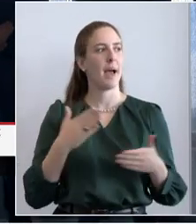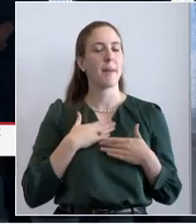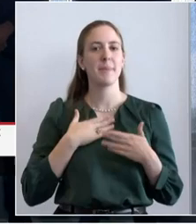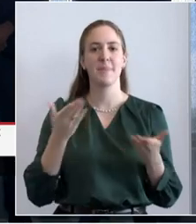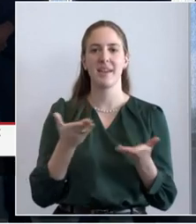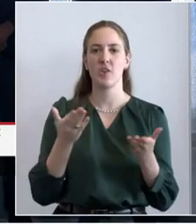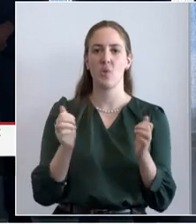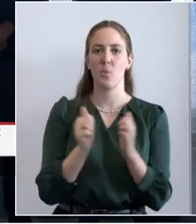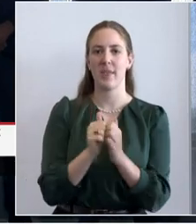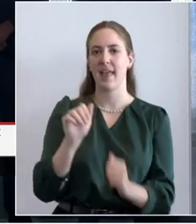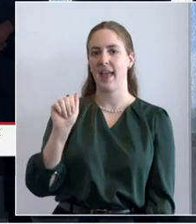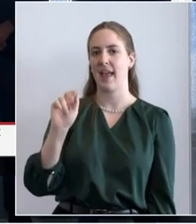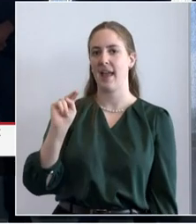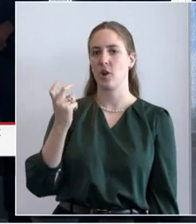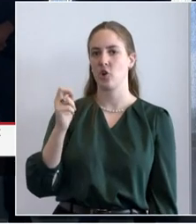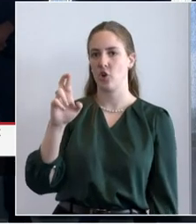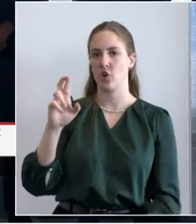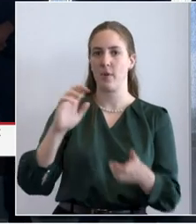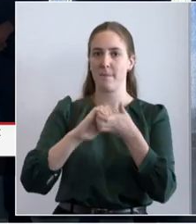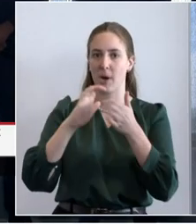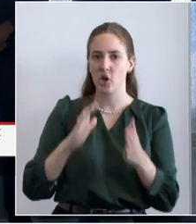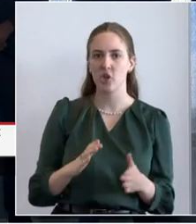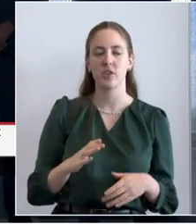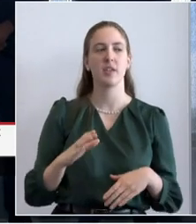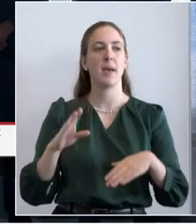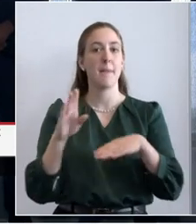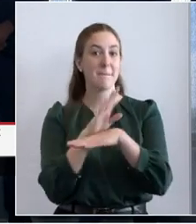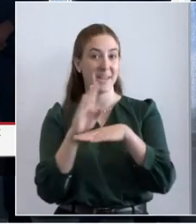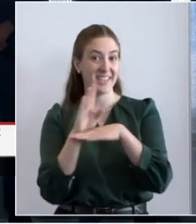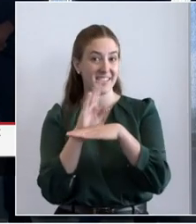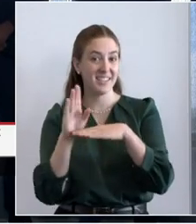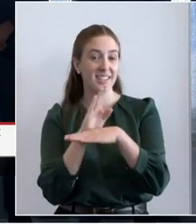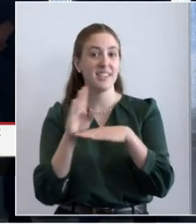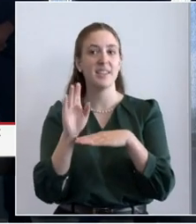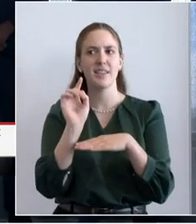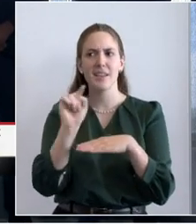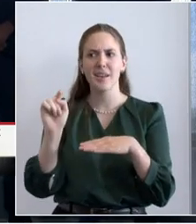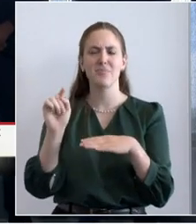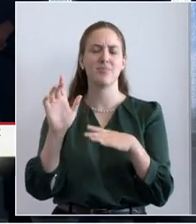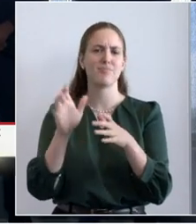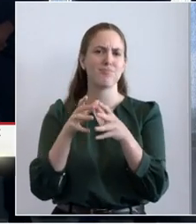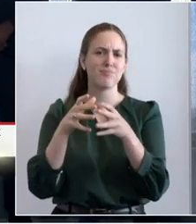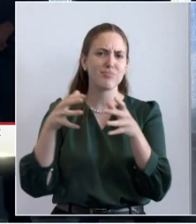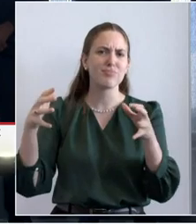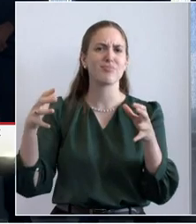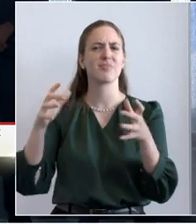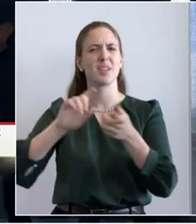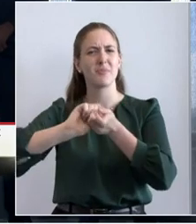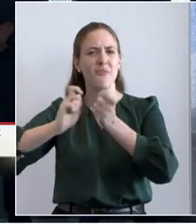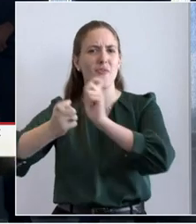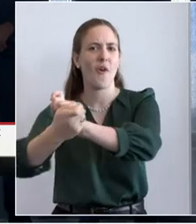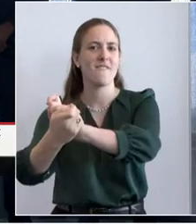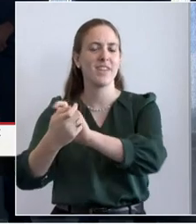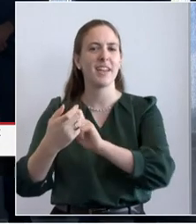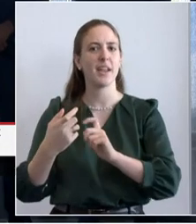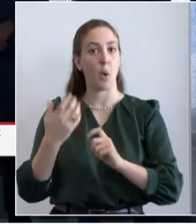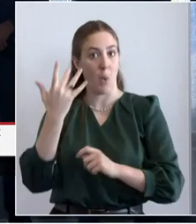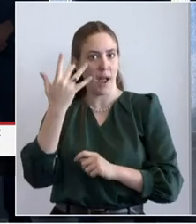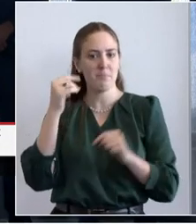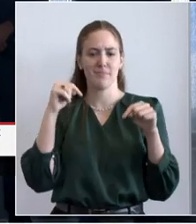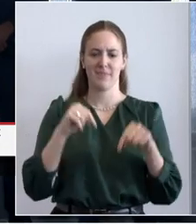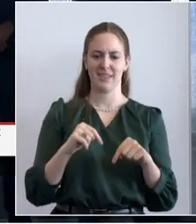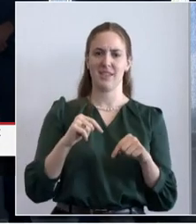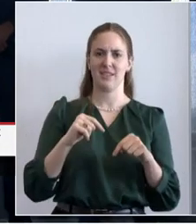anchor partners, with businesses that are evolving and growing because of this